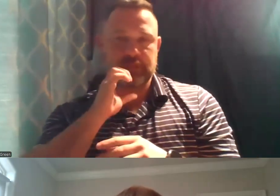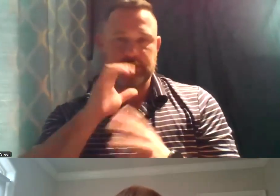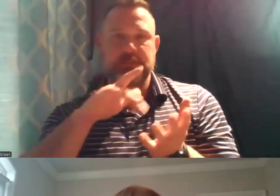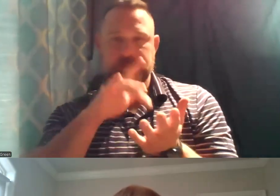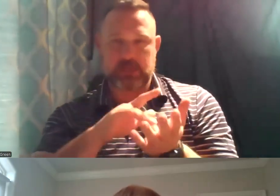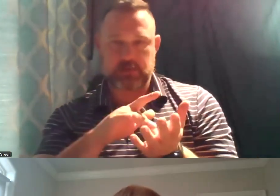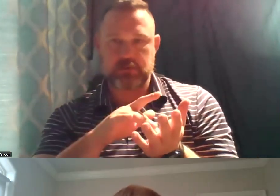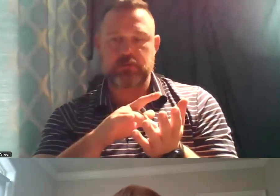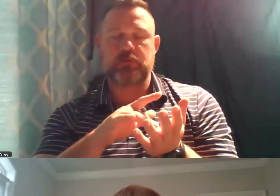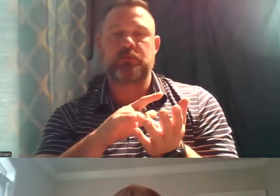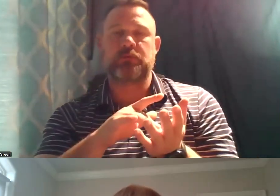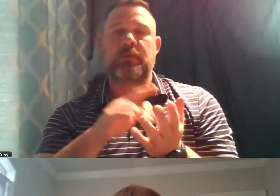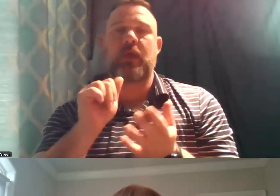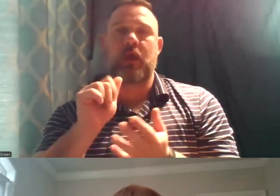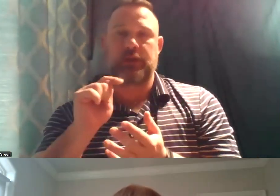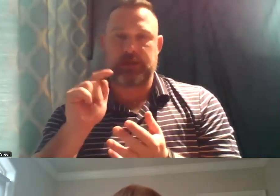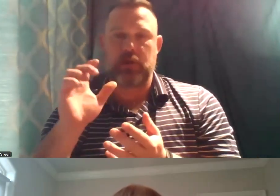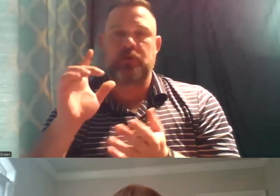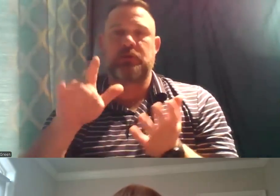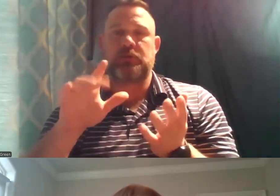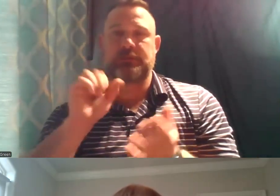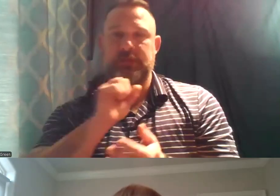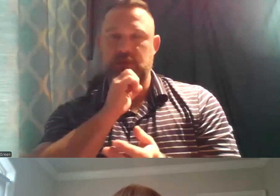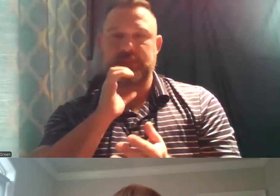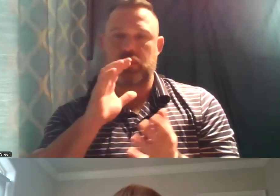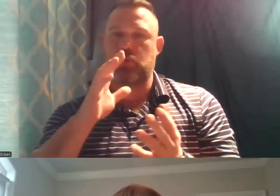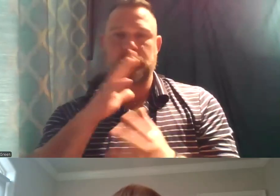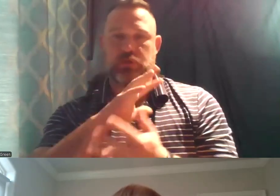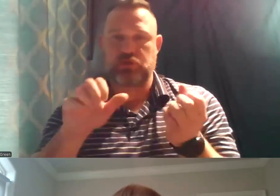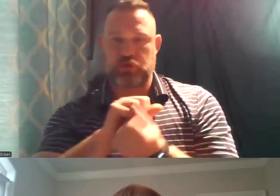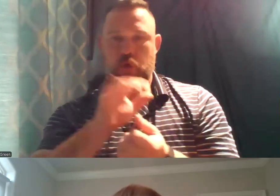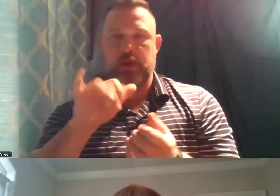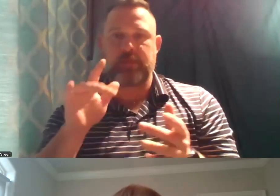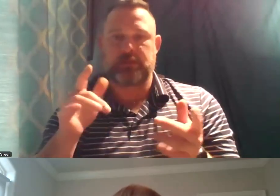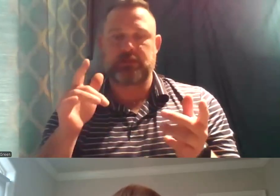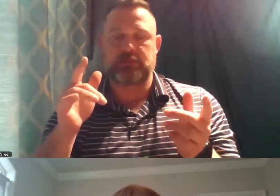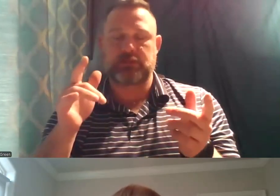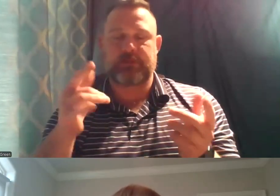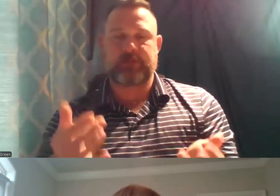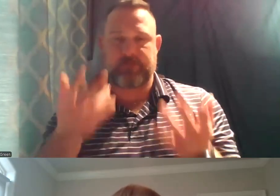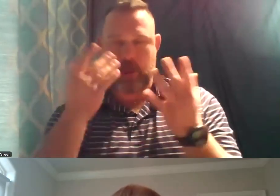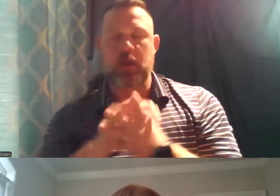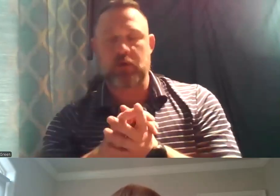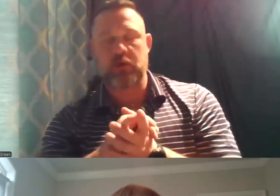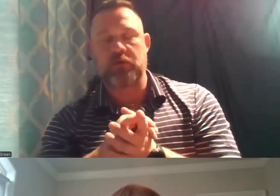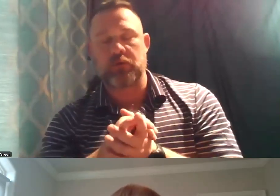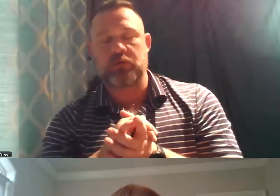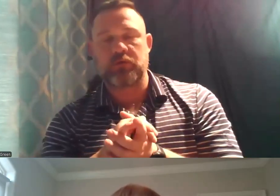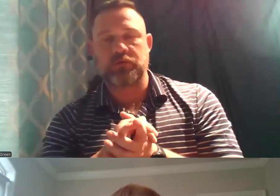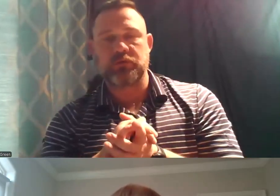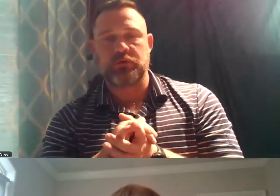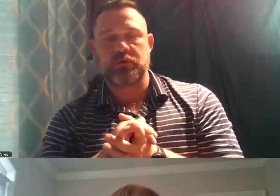obviously, tragically, the Altadena Senior Center was destroyed in this event. So I just want you to